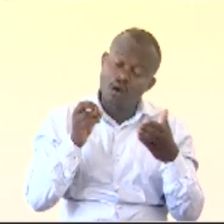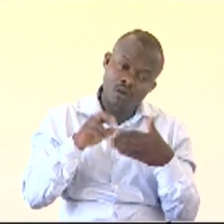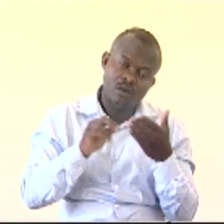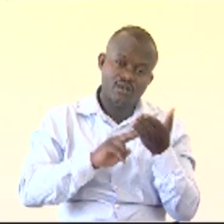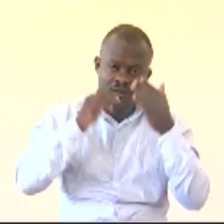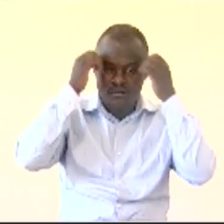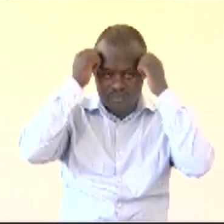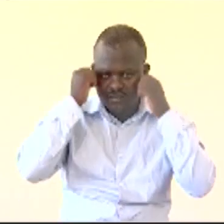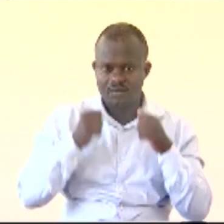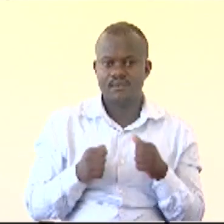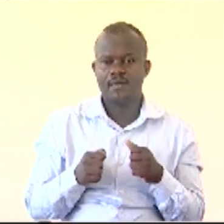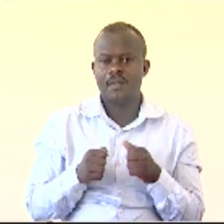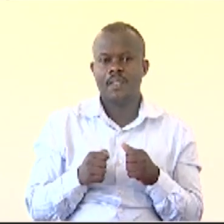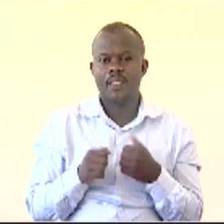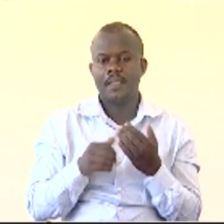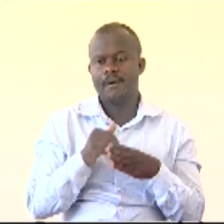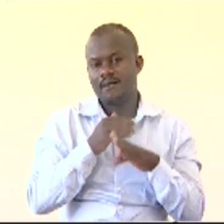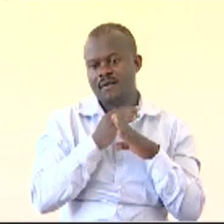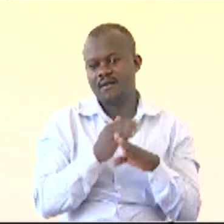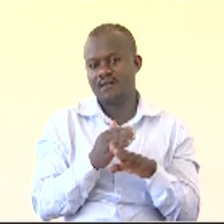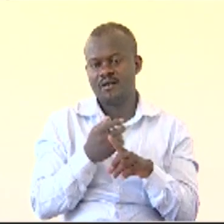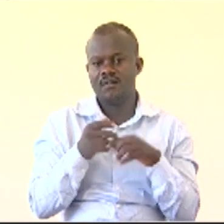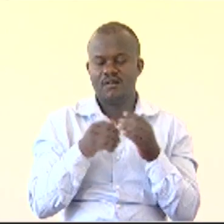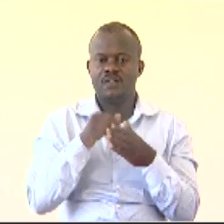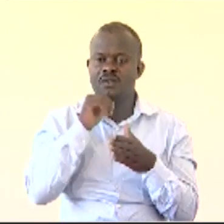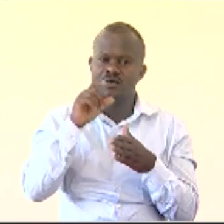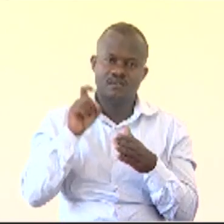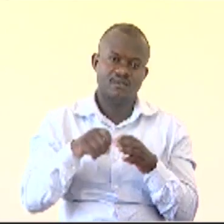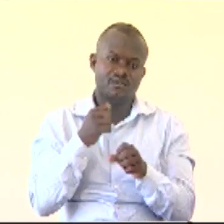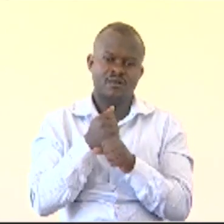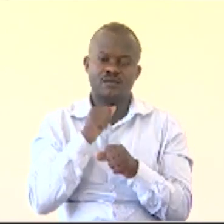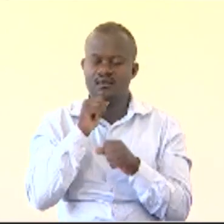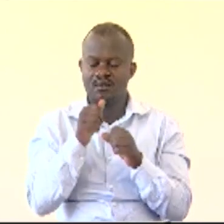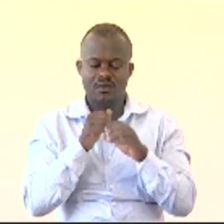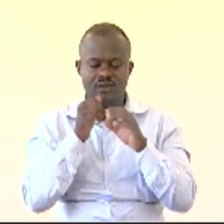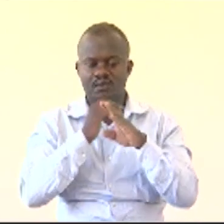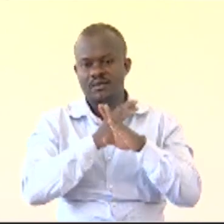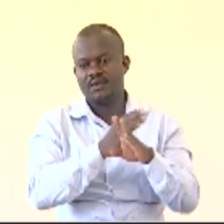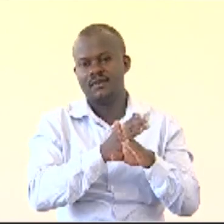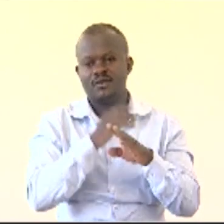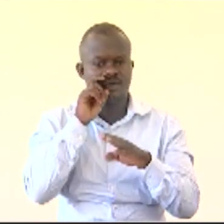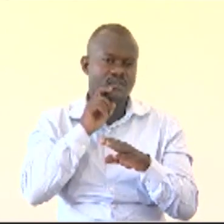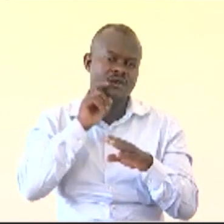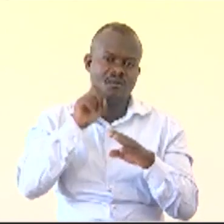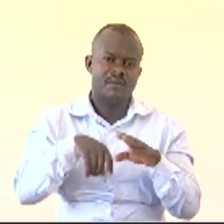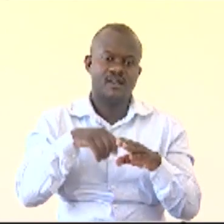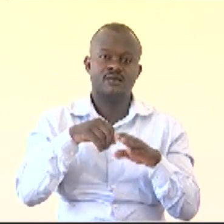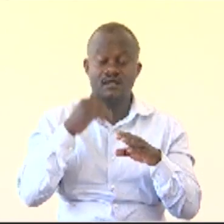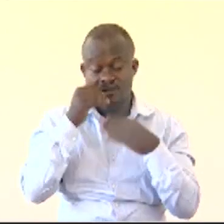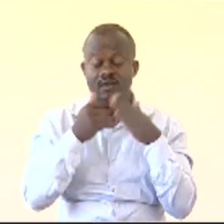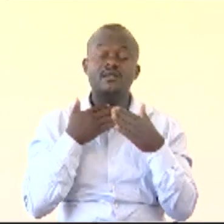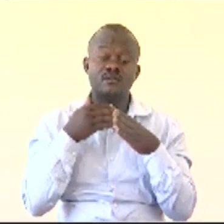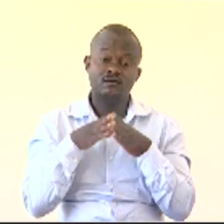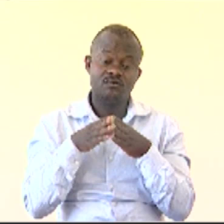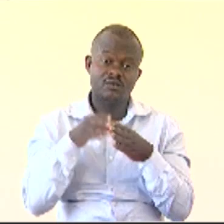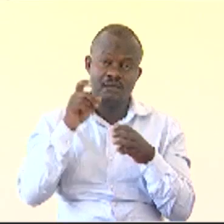When you've been recovering from that, you should not do unprotected sex. you could have to abstain from